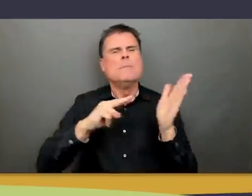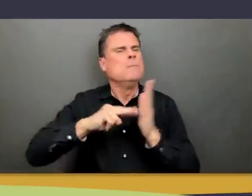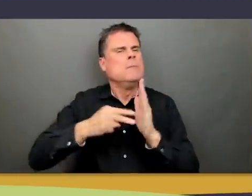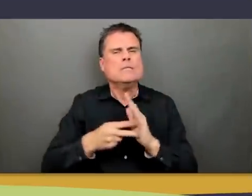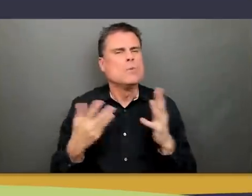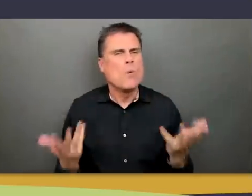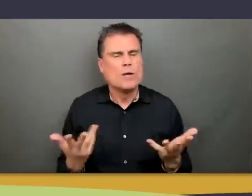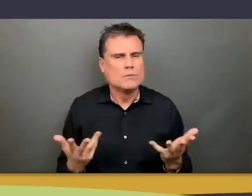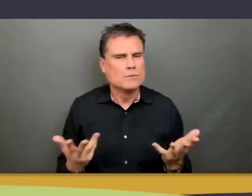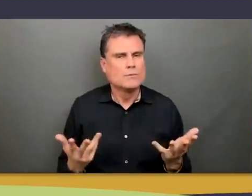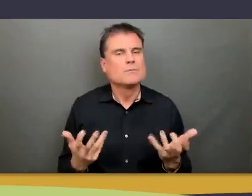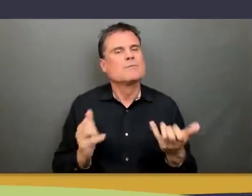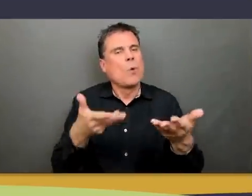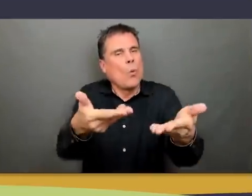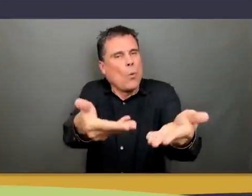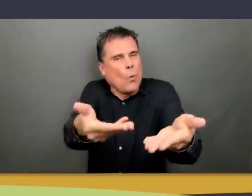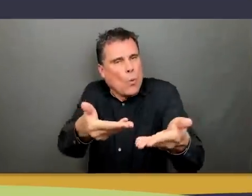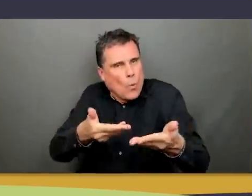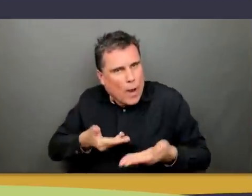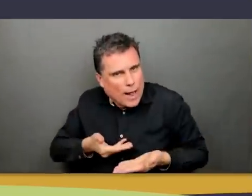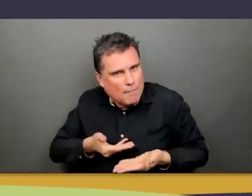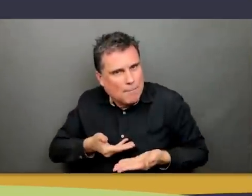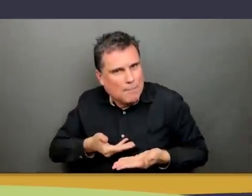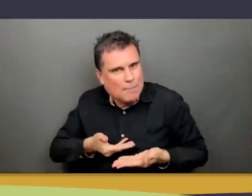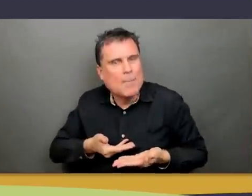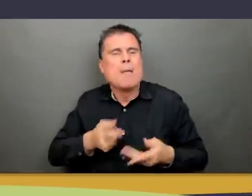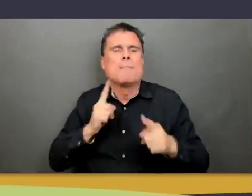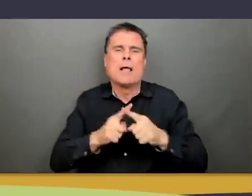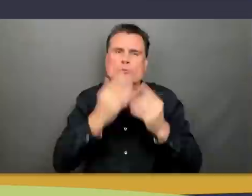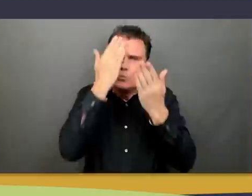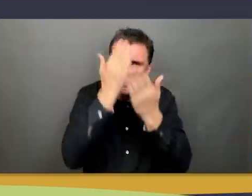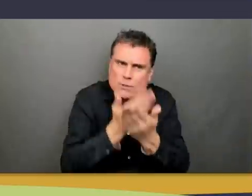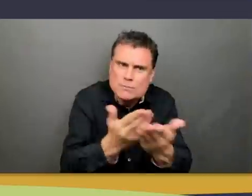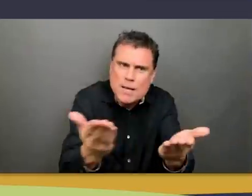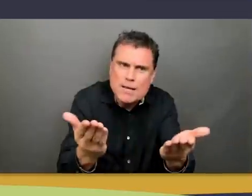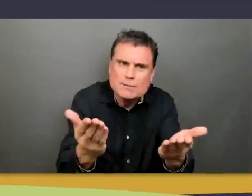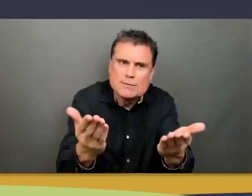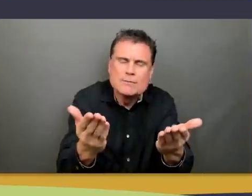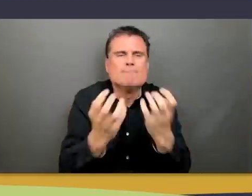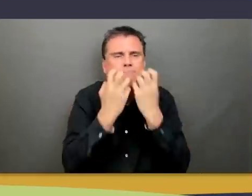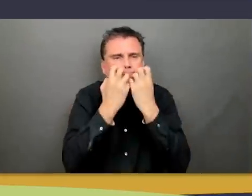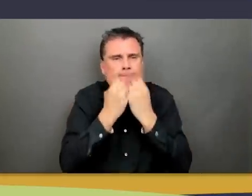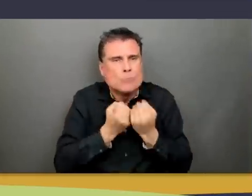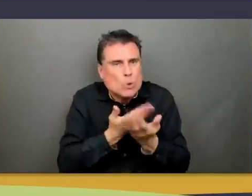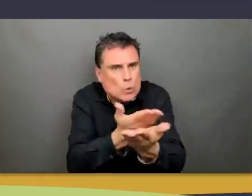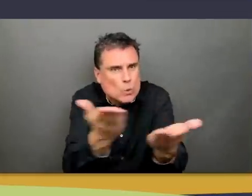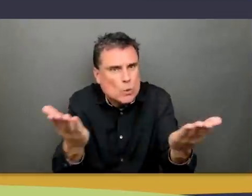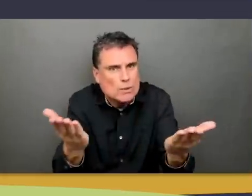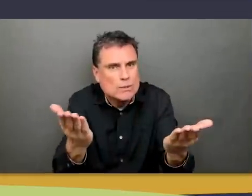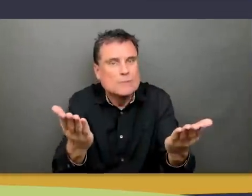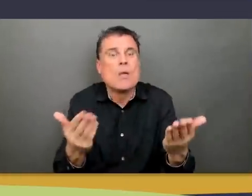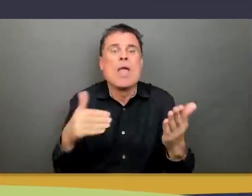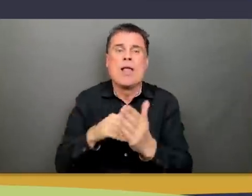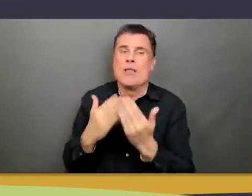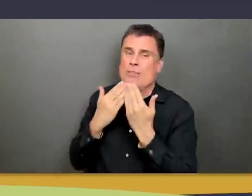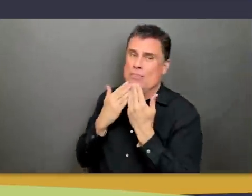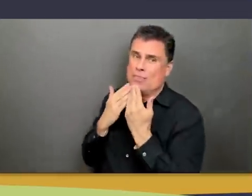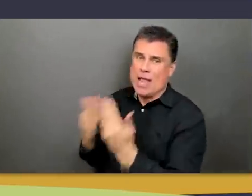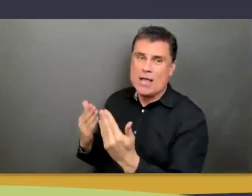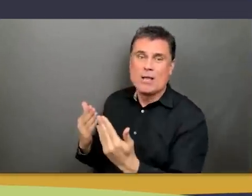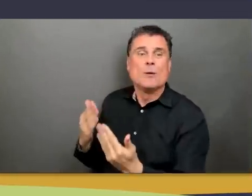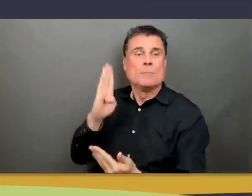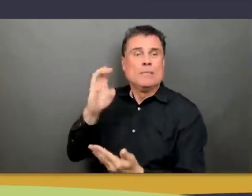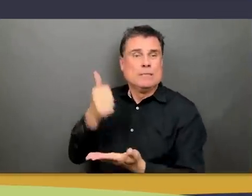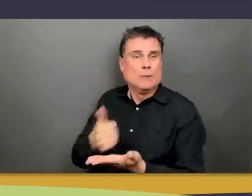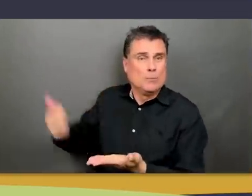Siam to the organizers. Thank you to Premier John Horgan for joining us. And that's the teachings of our old